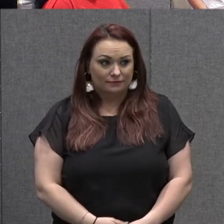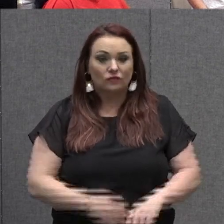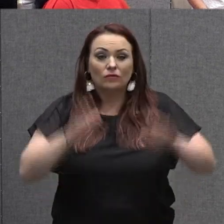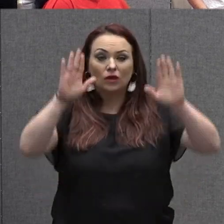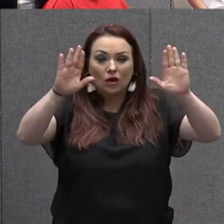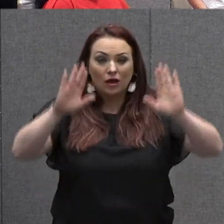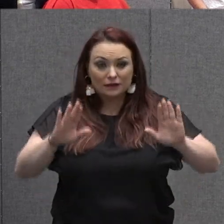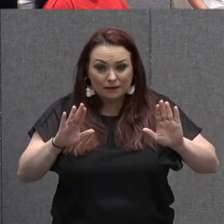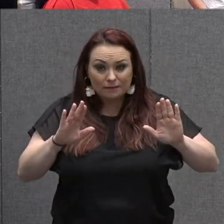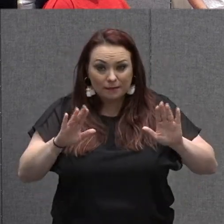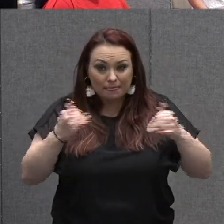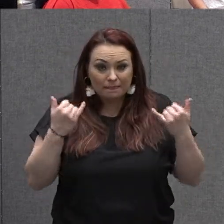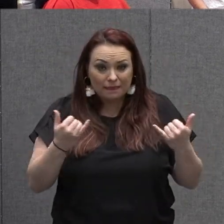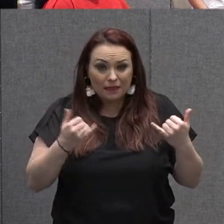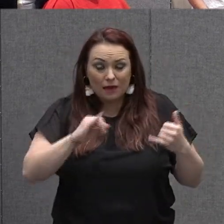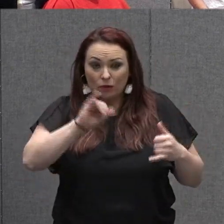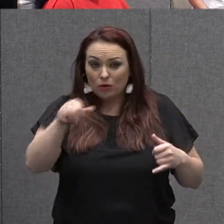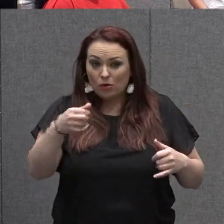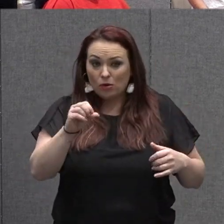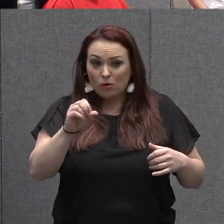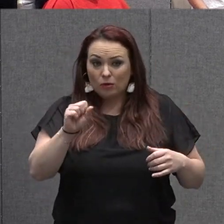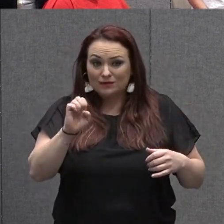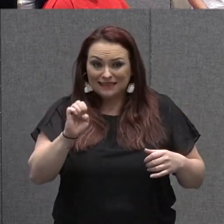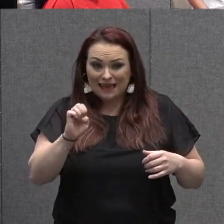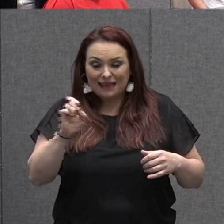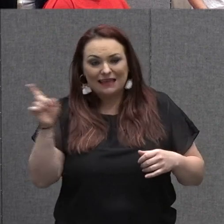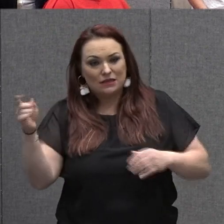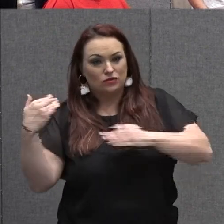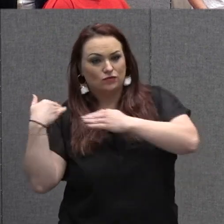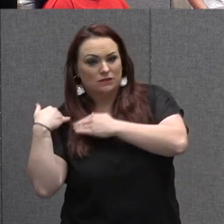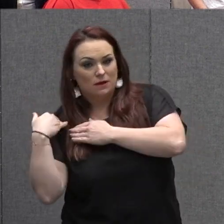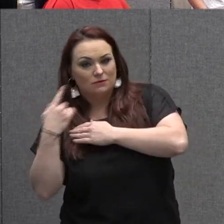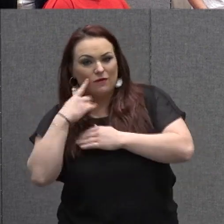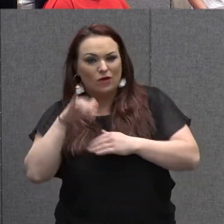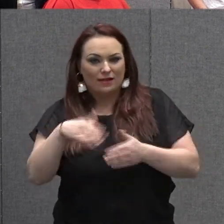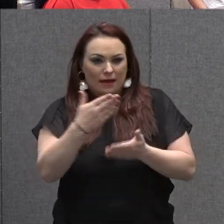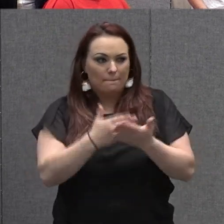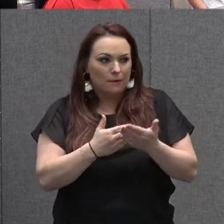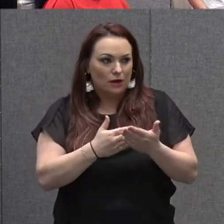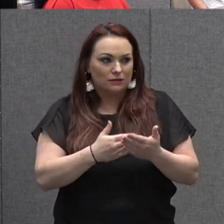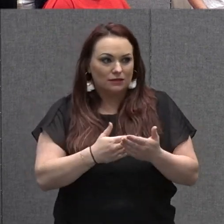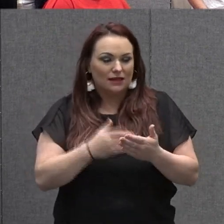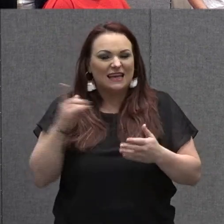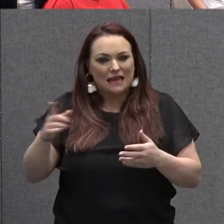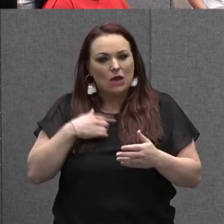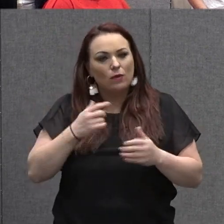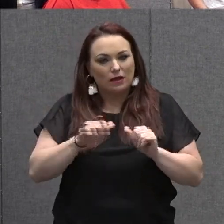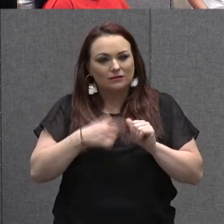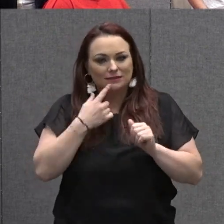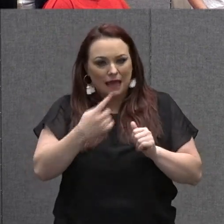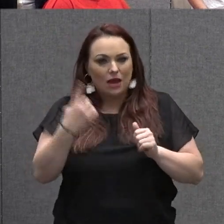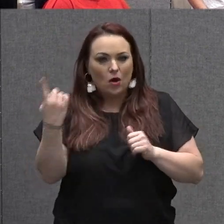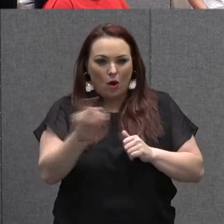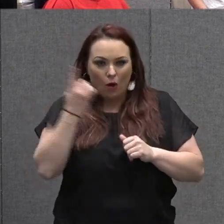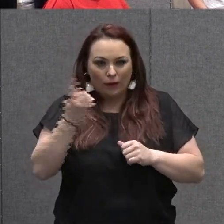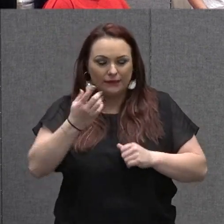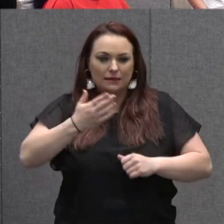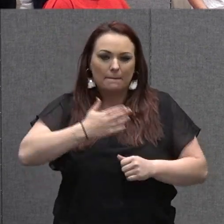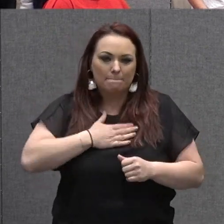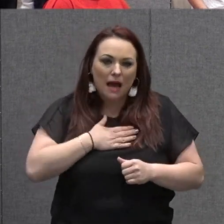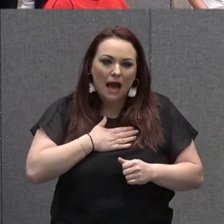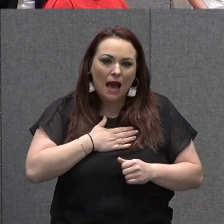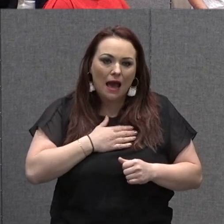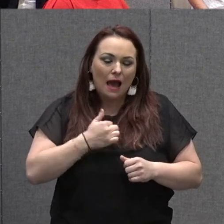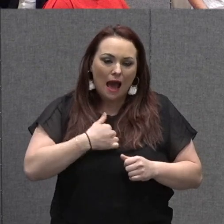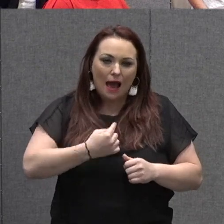Awesome. And so now Jose is responsible for that part. I miss my friends, and he's actually going to loop it. Loop